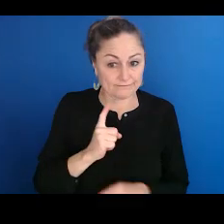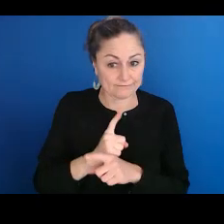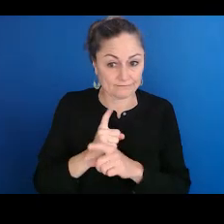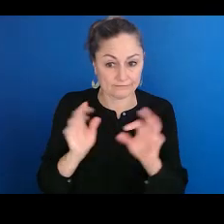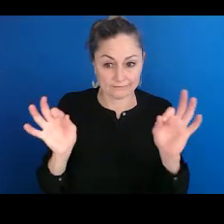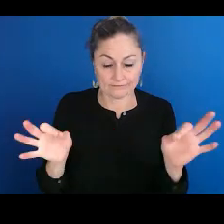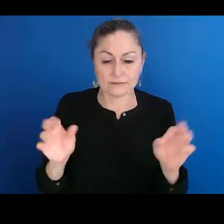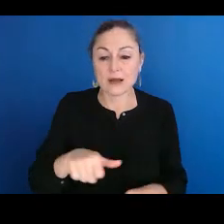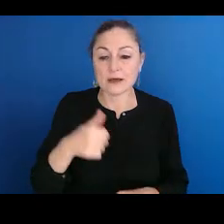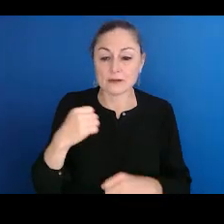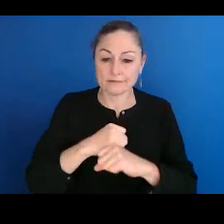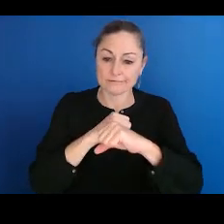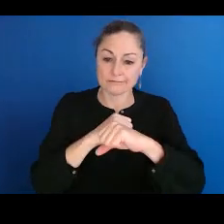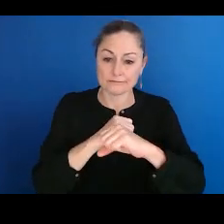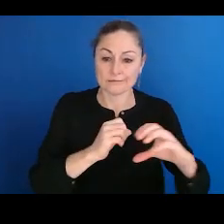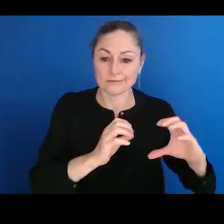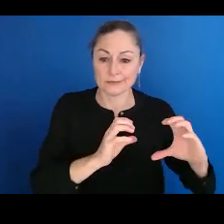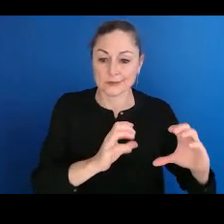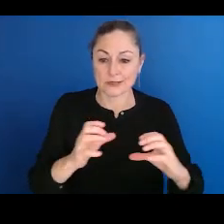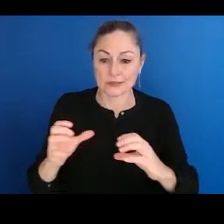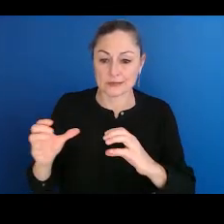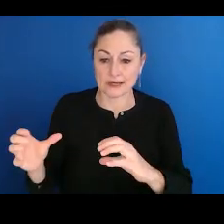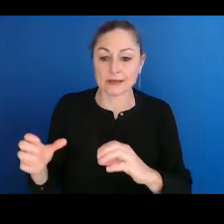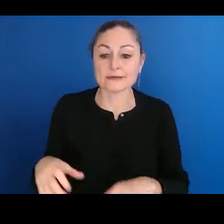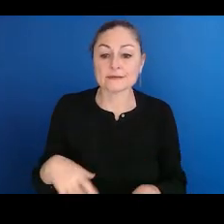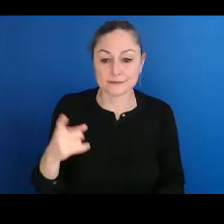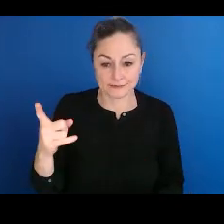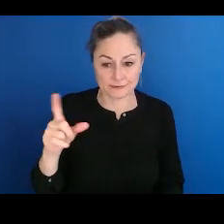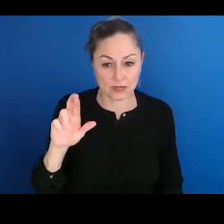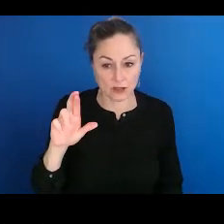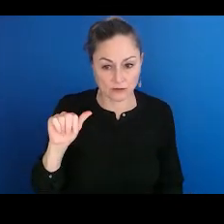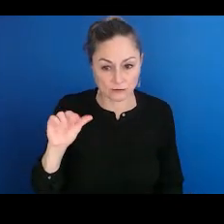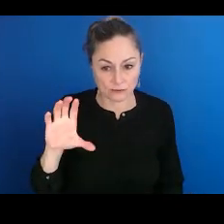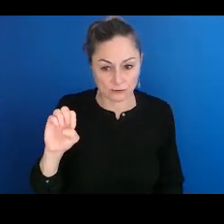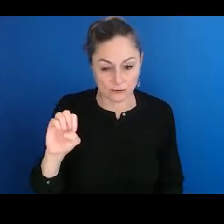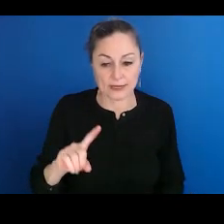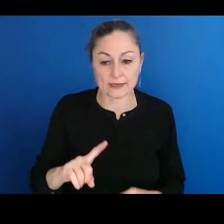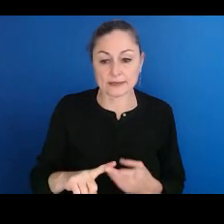protected classes? Race, yeah. Disability,